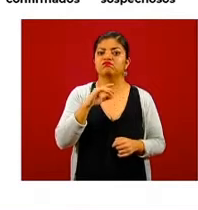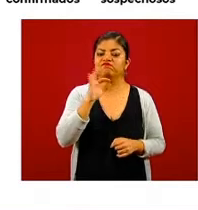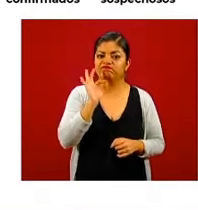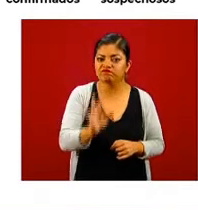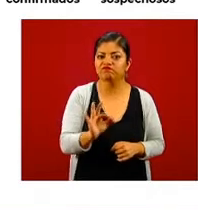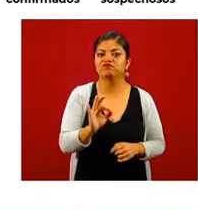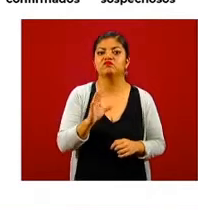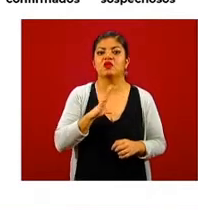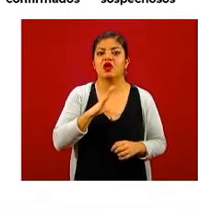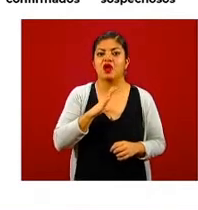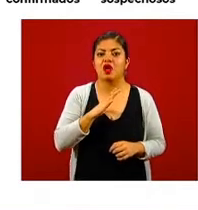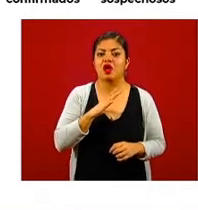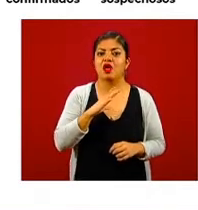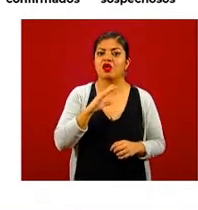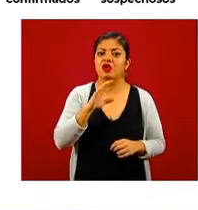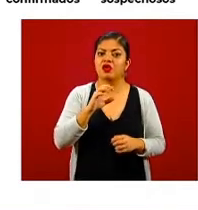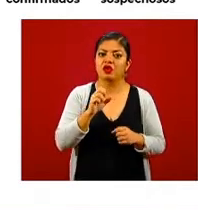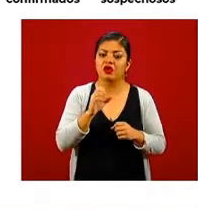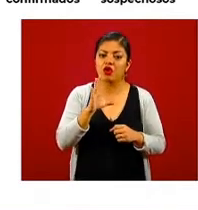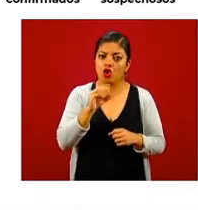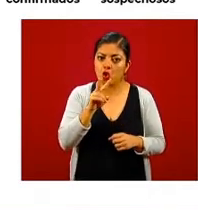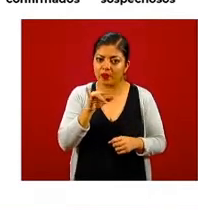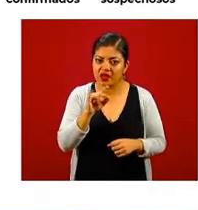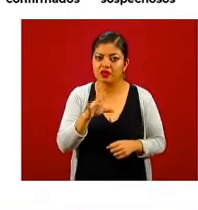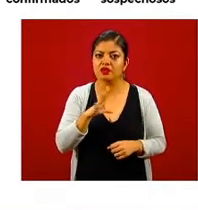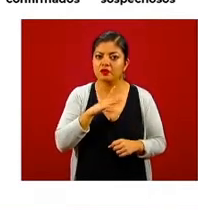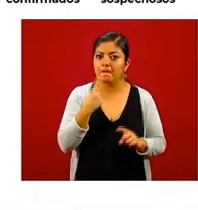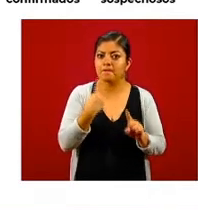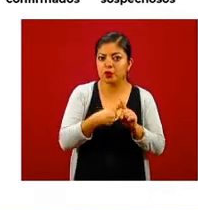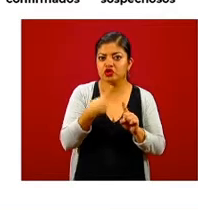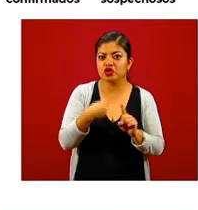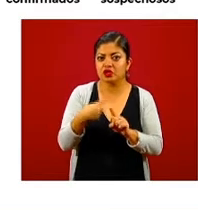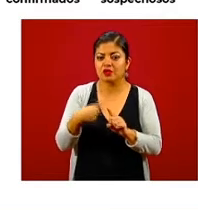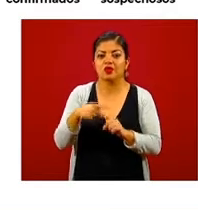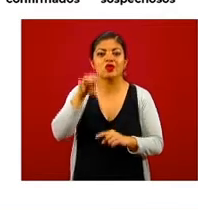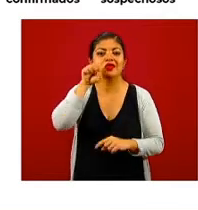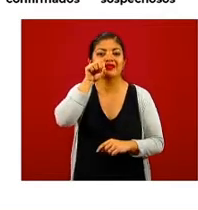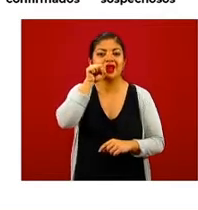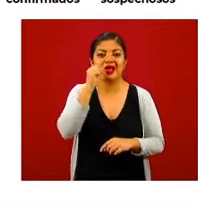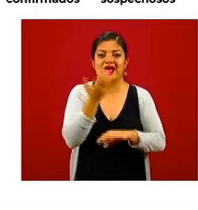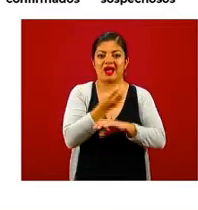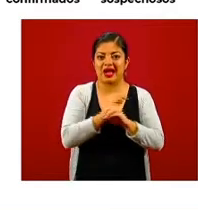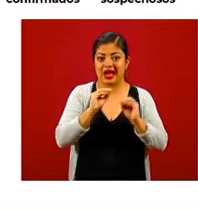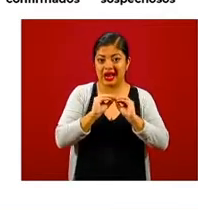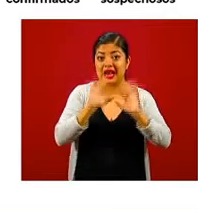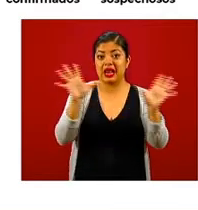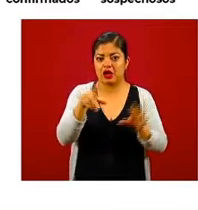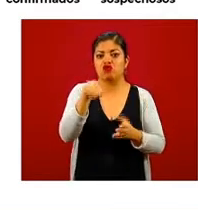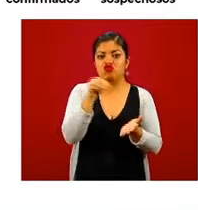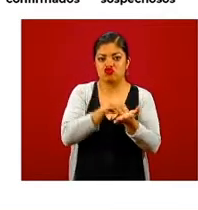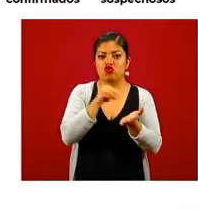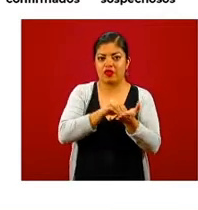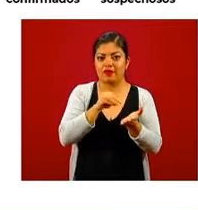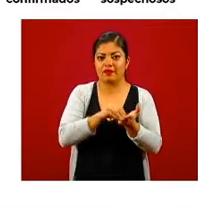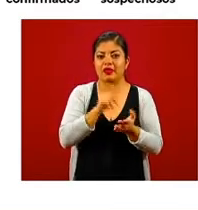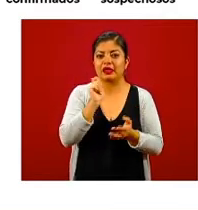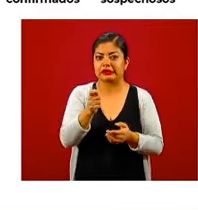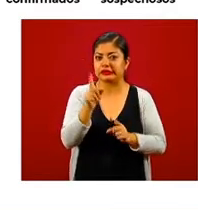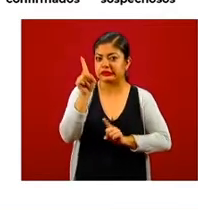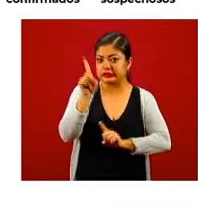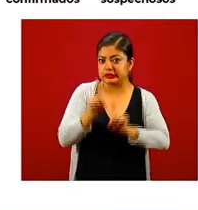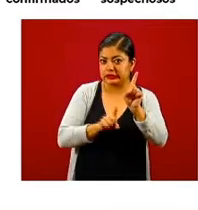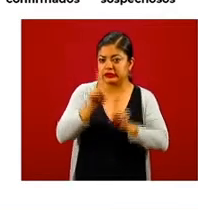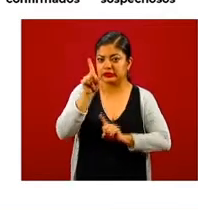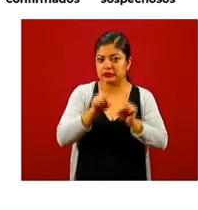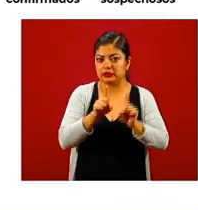number of cases that have been confirmed daily. These are the maroon bar graph colors, the bar graph that